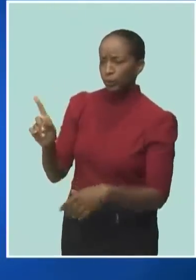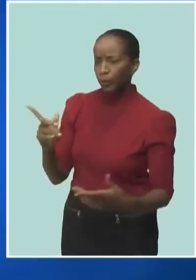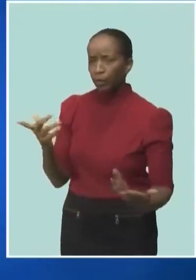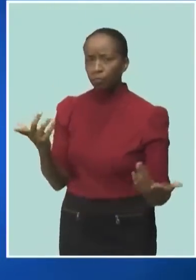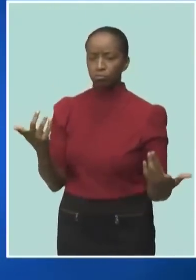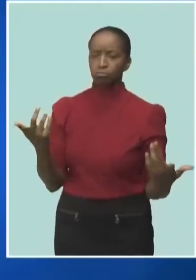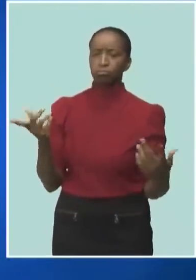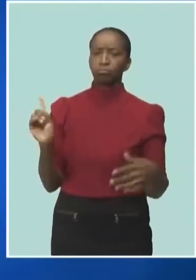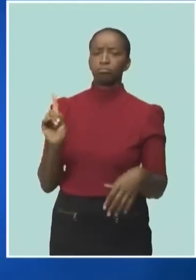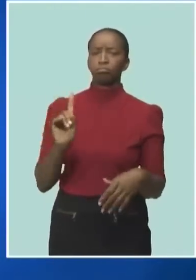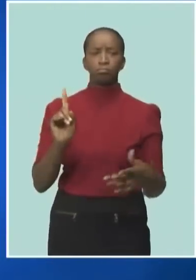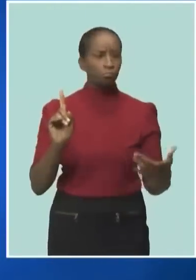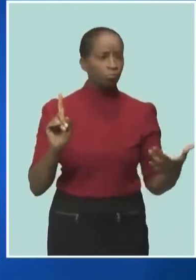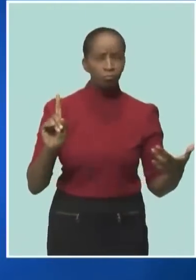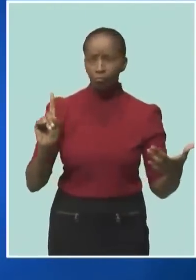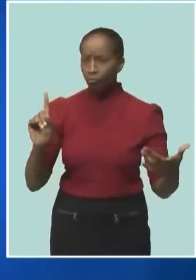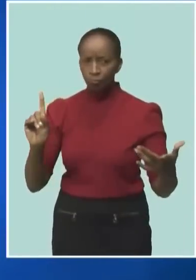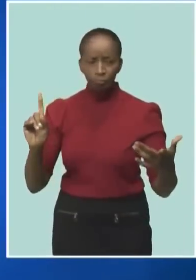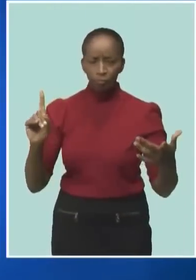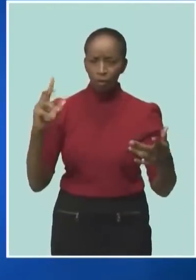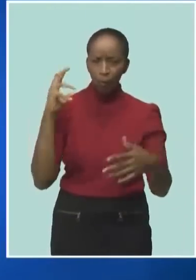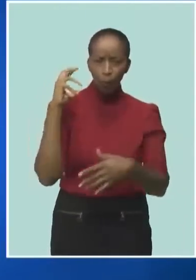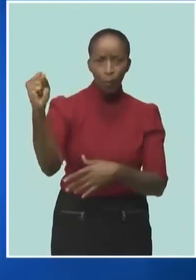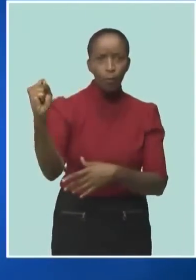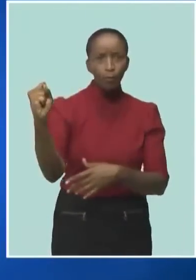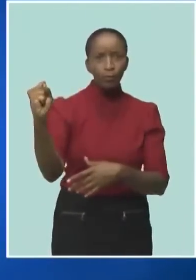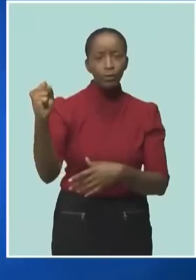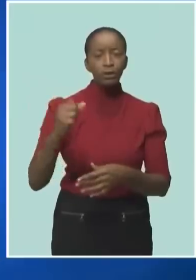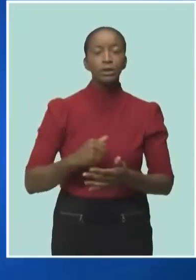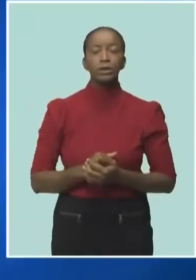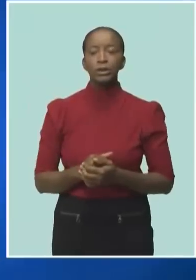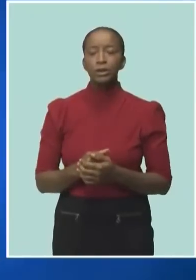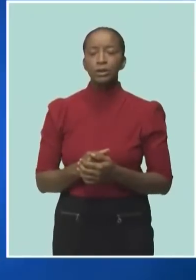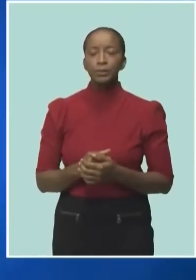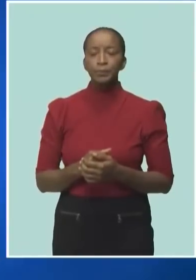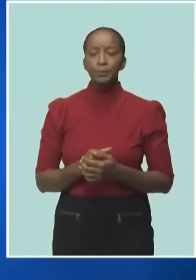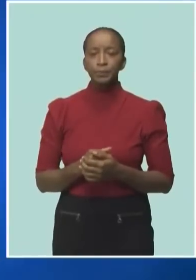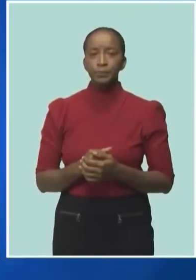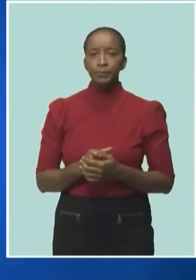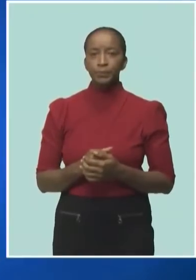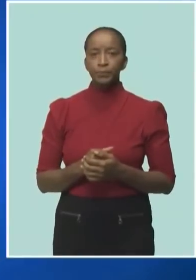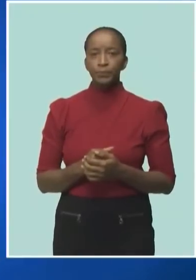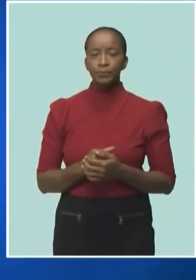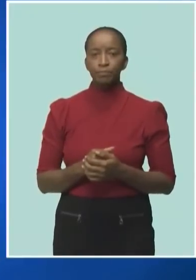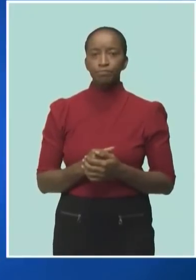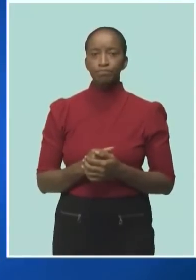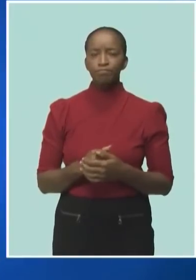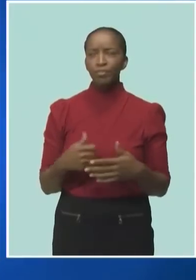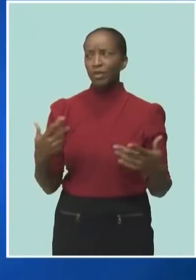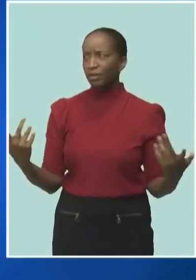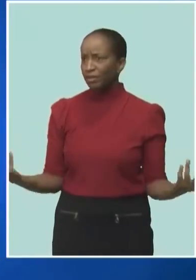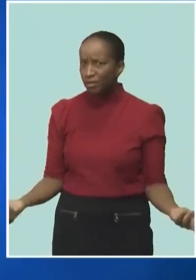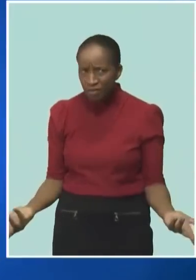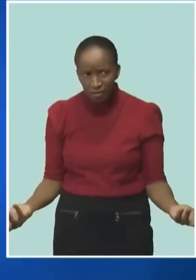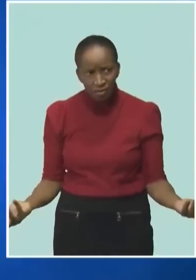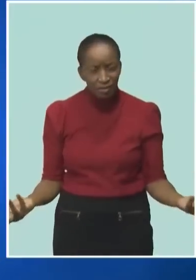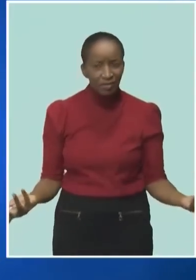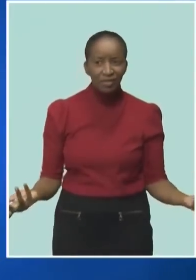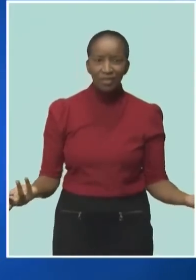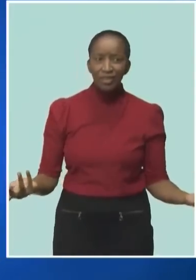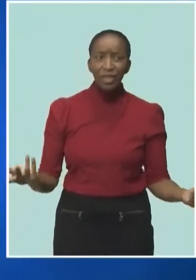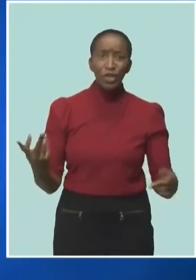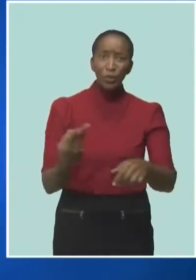checked, all the sheep were gone. He recalls his initial response. It means somebody carry all the